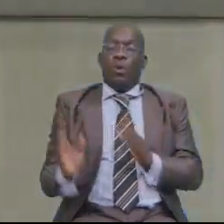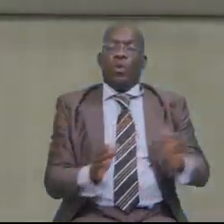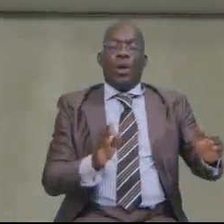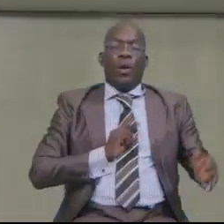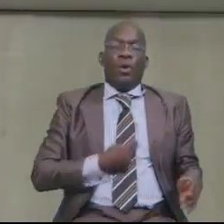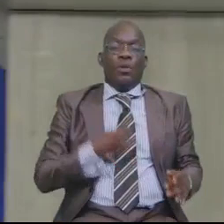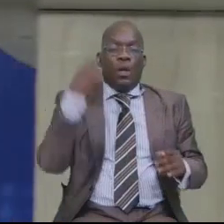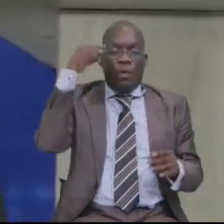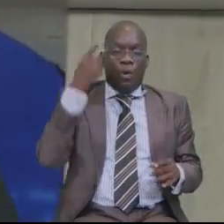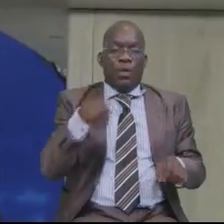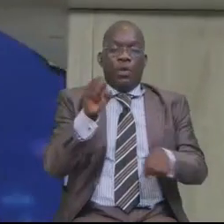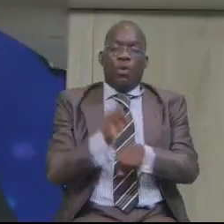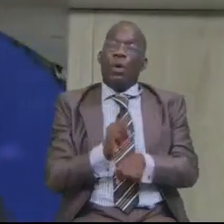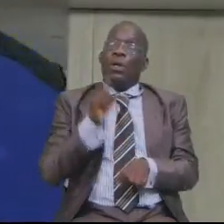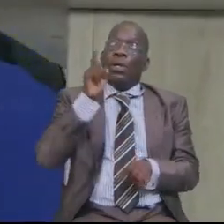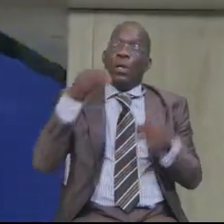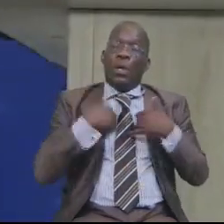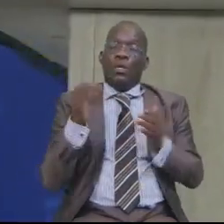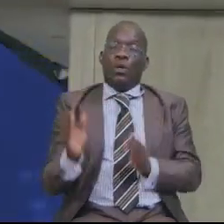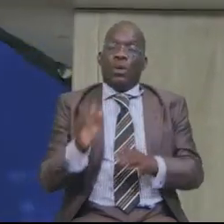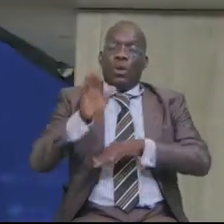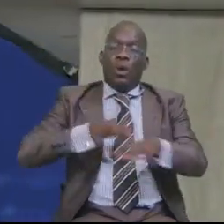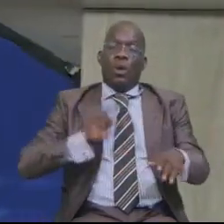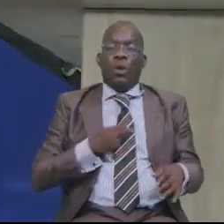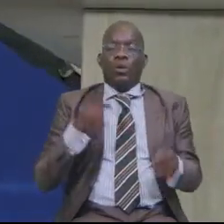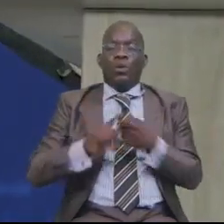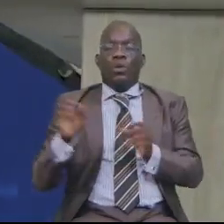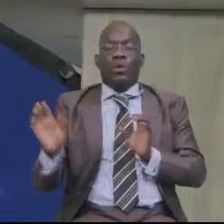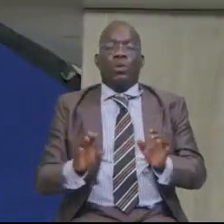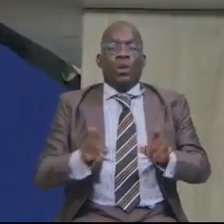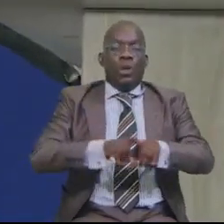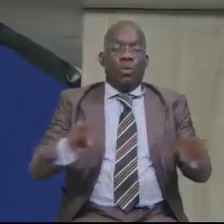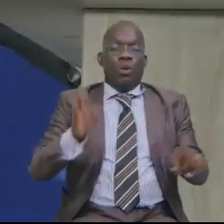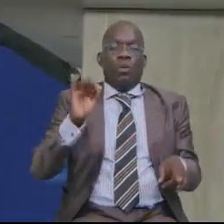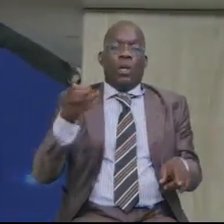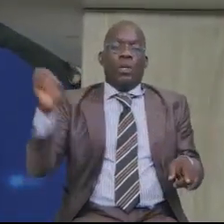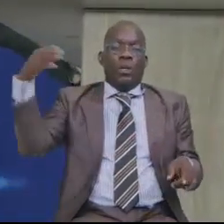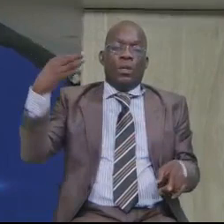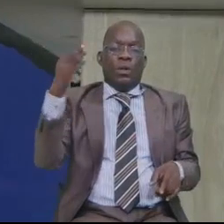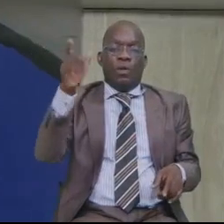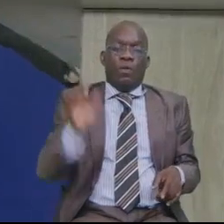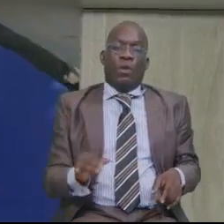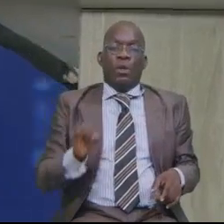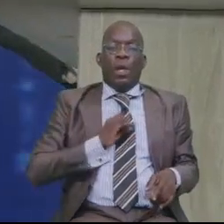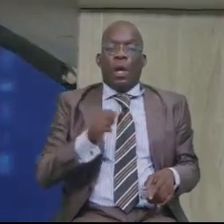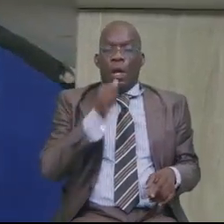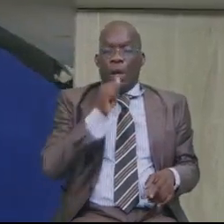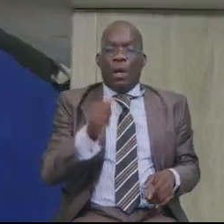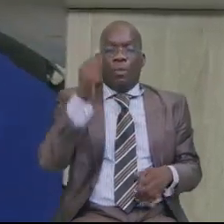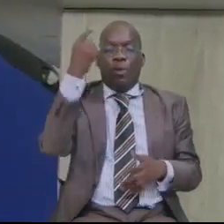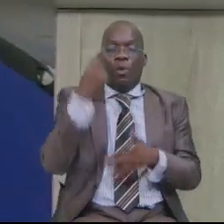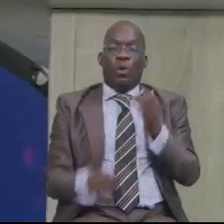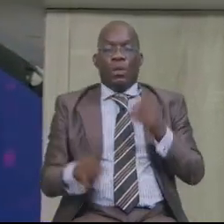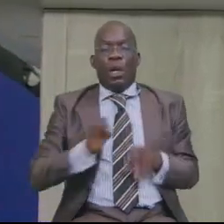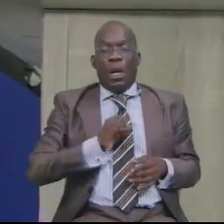work he has called us to do. And he says, but by the grace of God I am what I